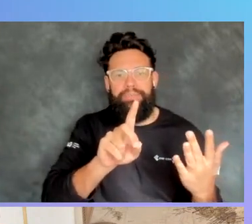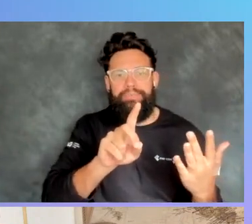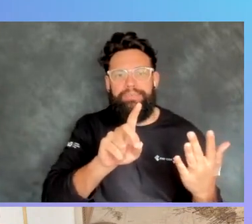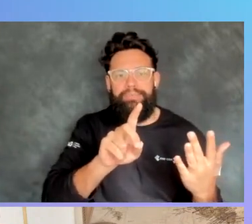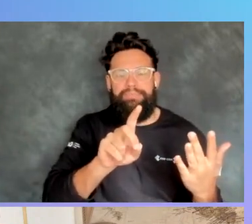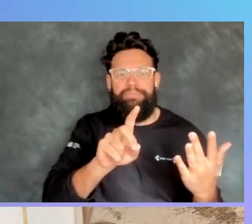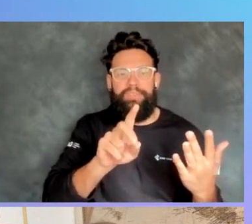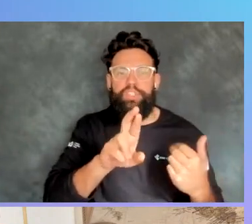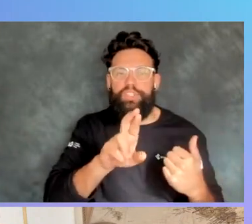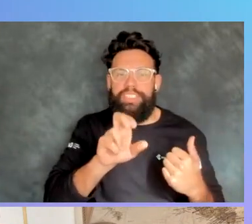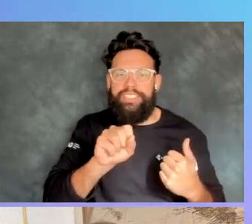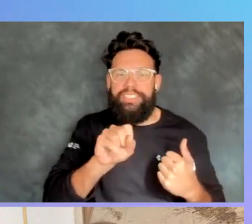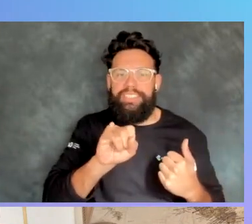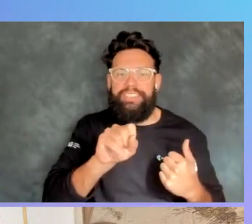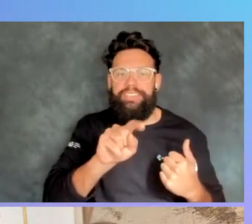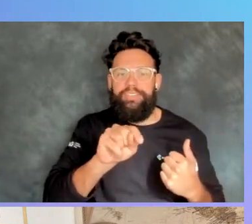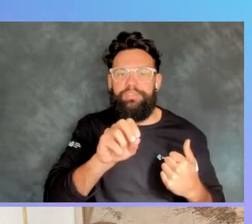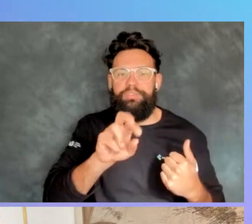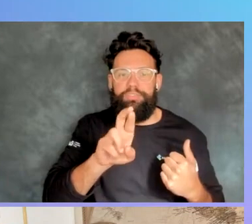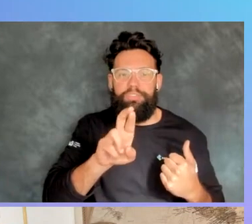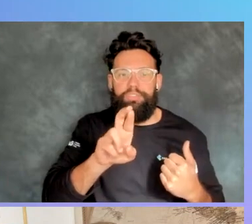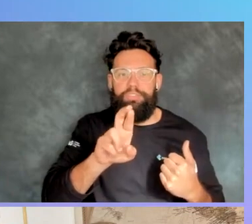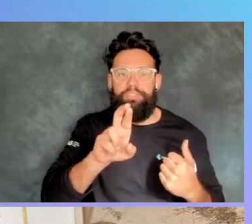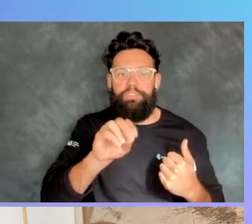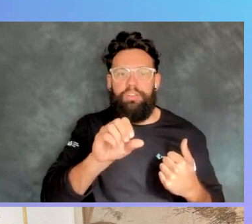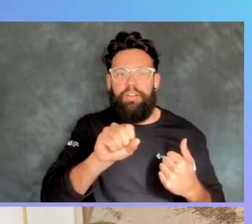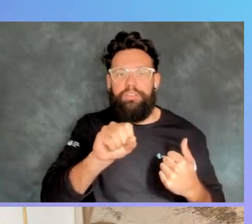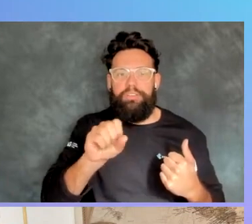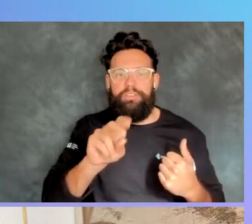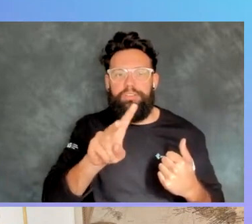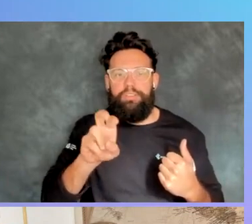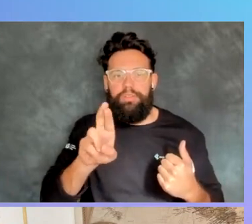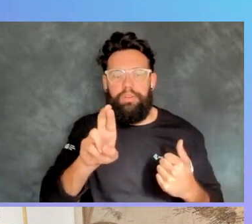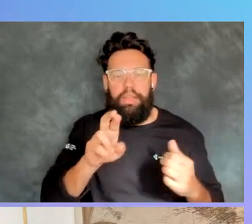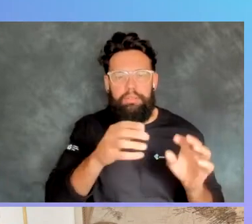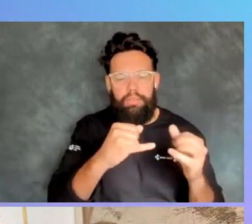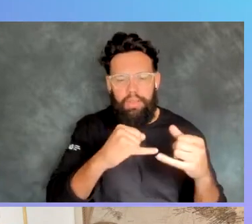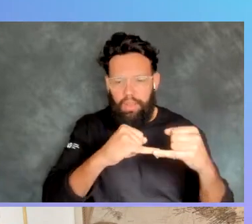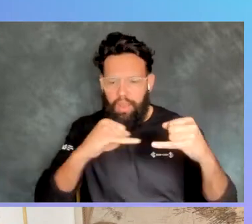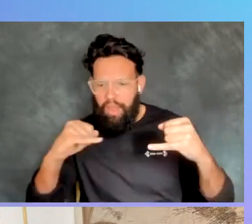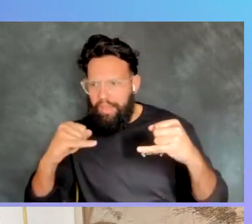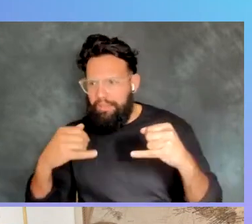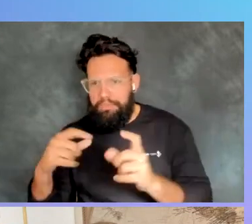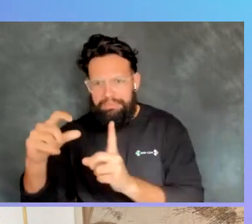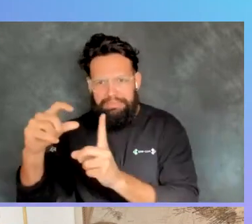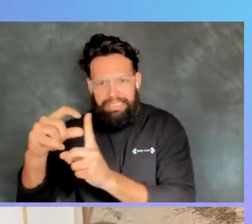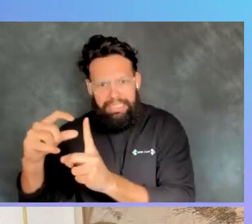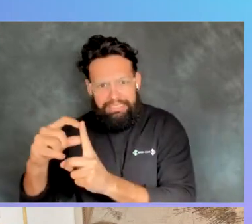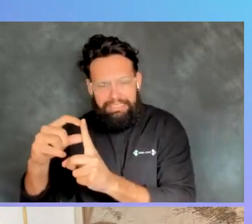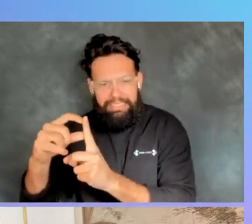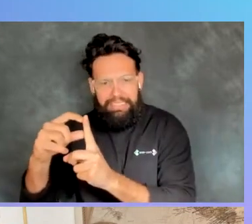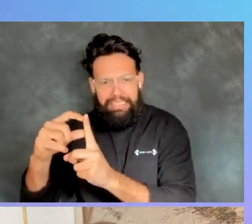resistor crossover. Then there's a line leading to text. There's definitely